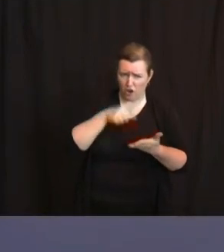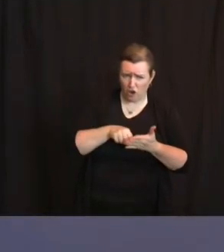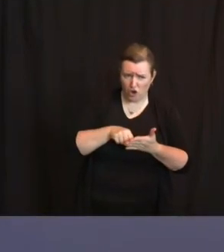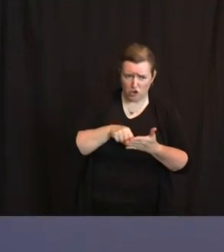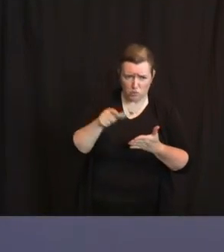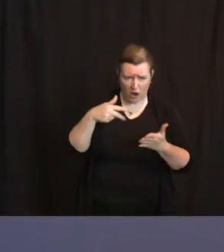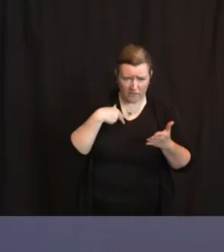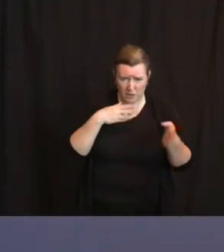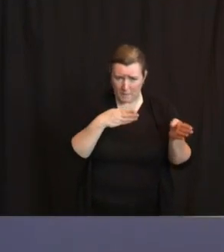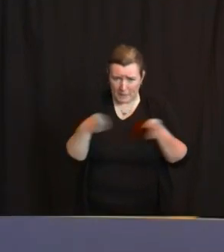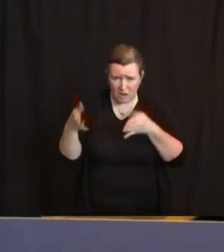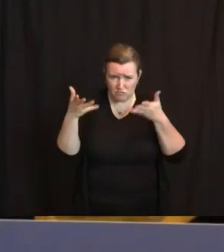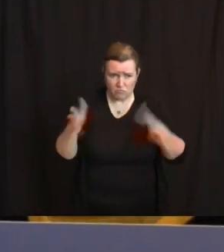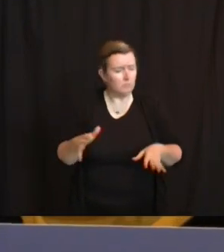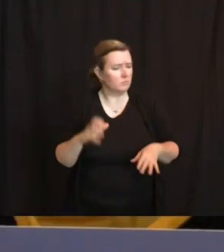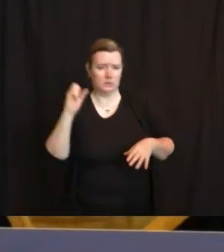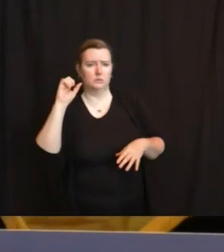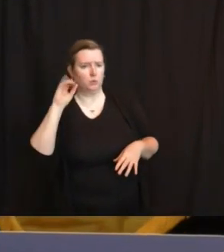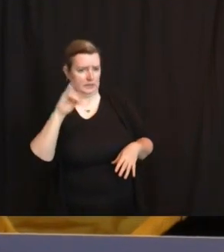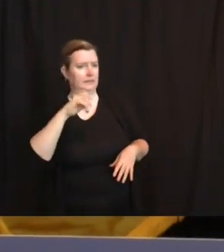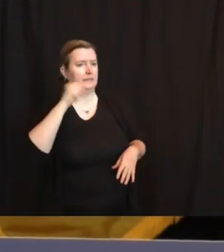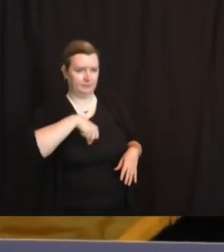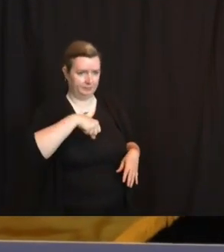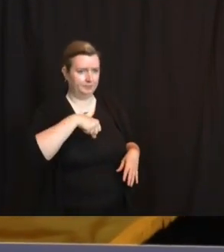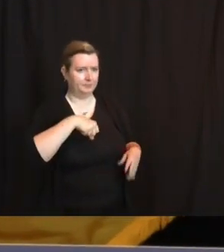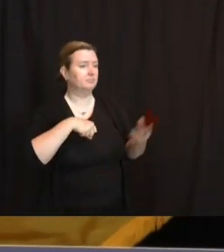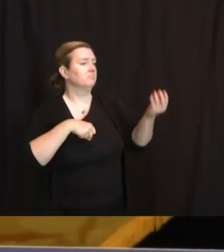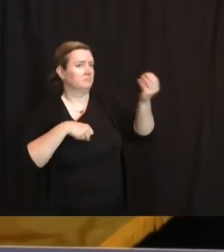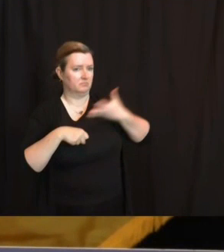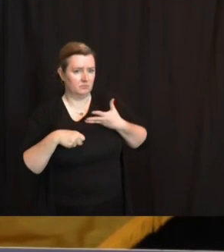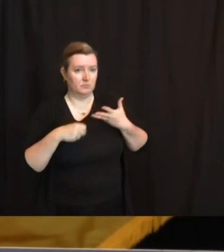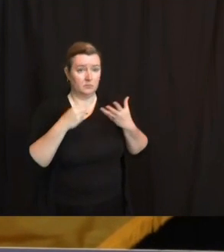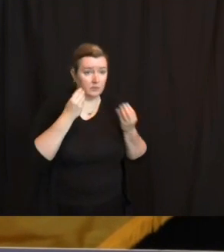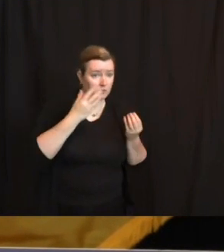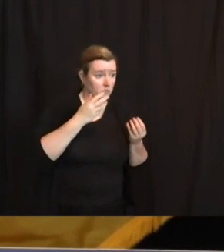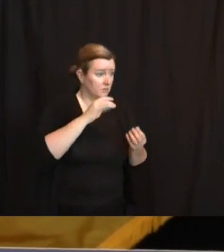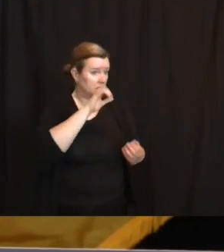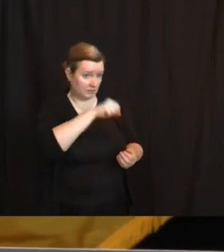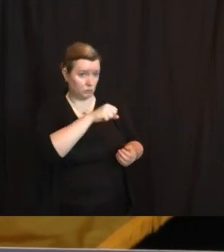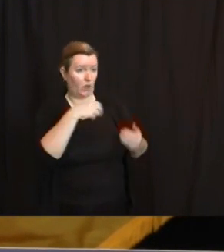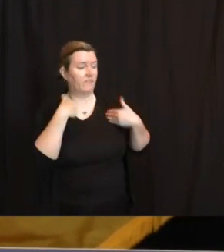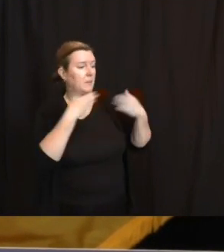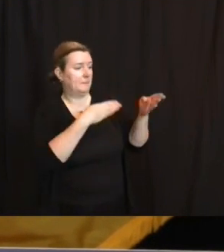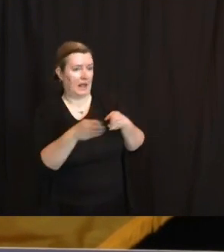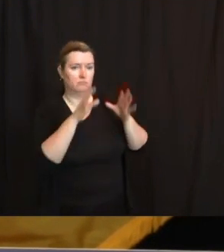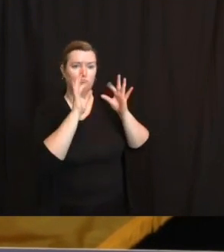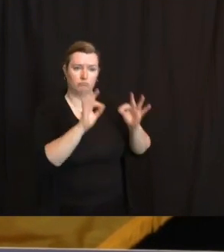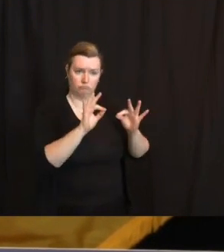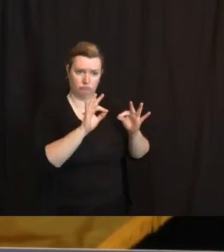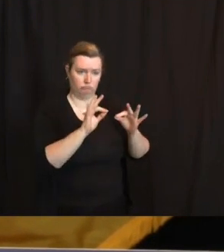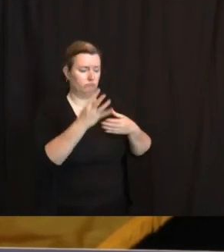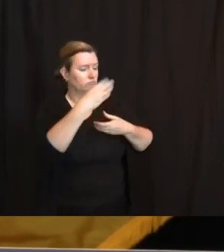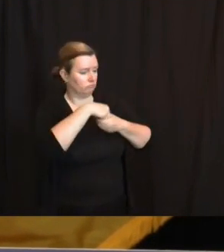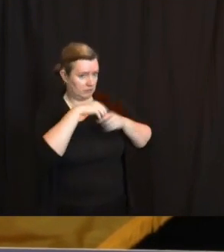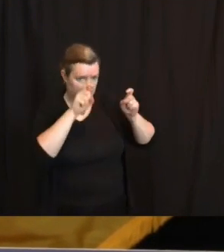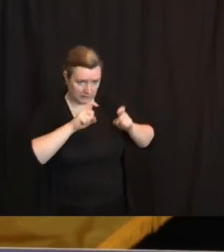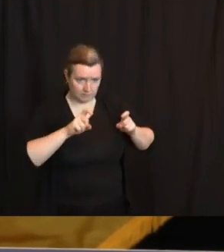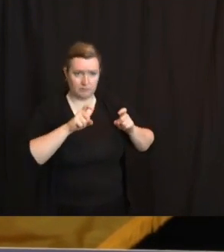that they have updated their plans, that their plans include their testing protocols, and that they will